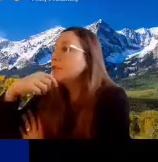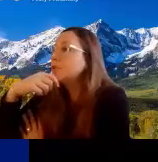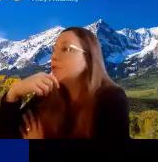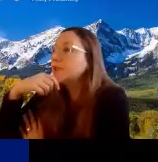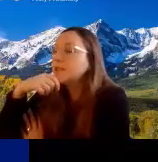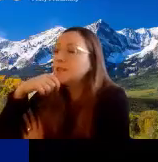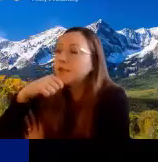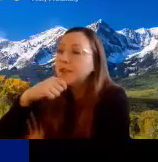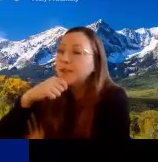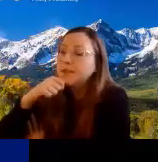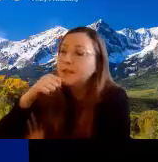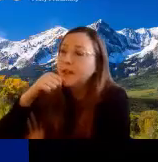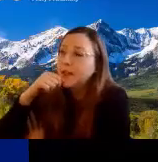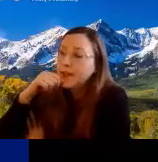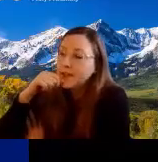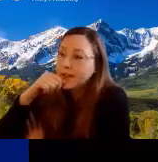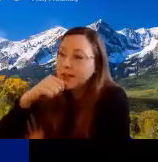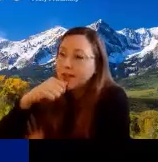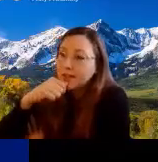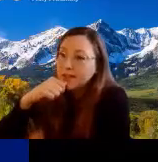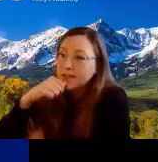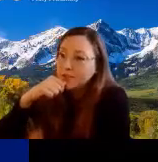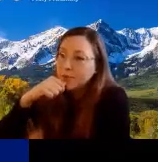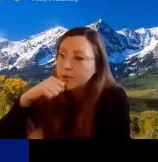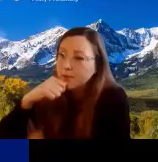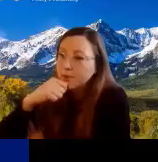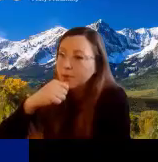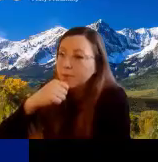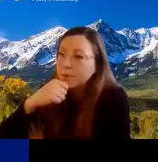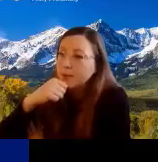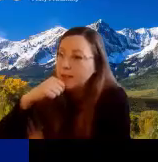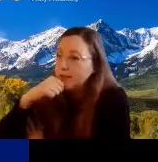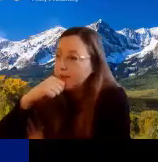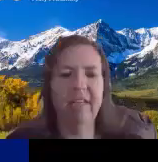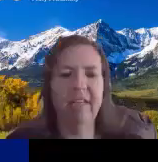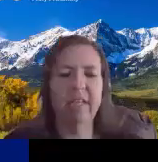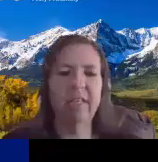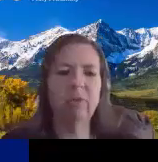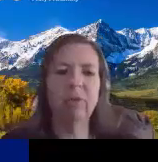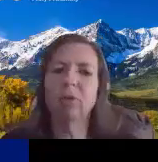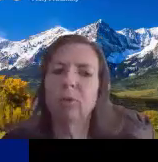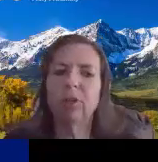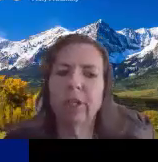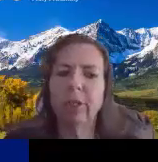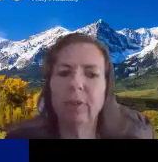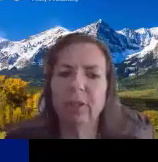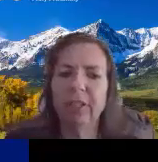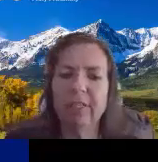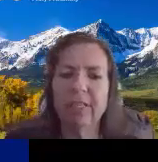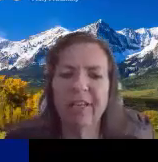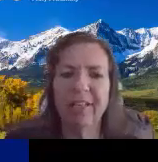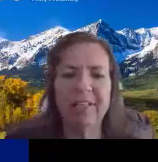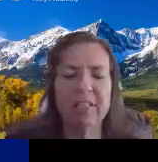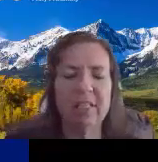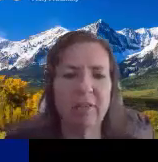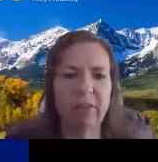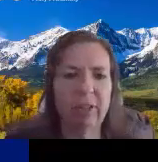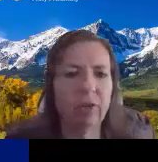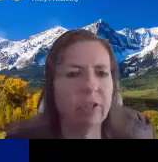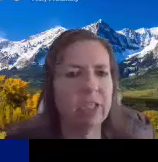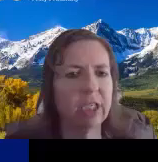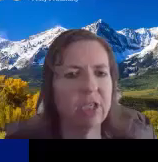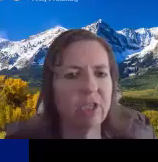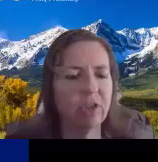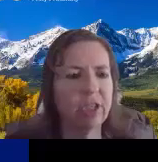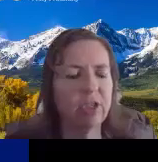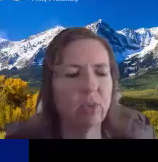of services or service deliveries? So I think this has to do with like rural community. Yes, I think with the rural communities, this is